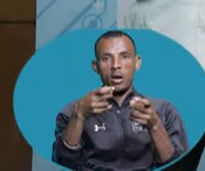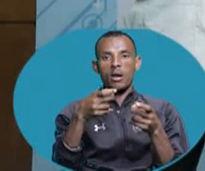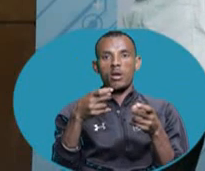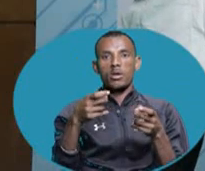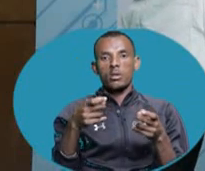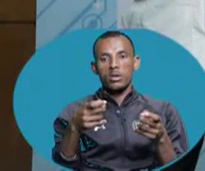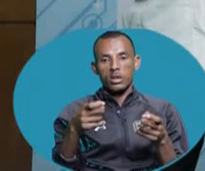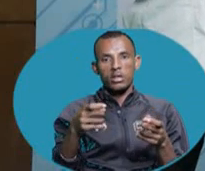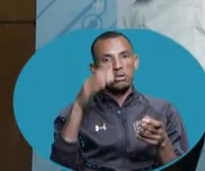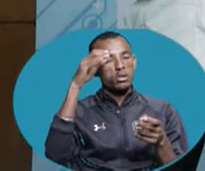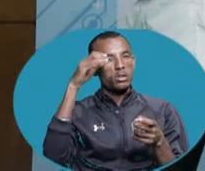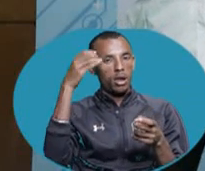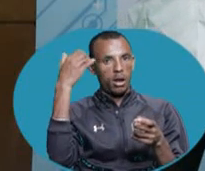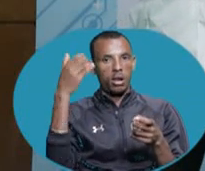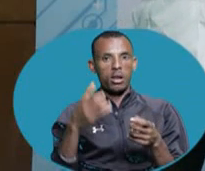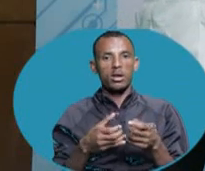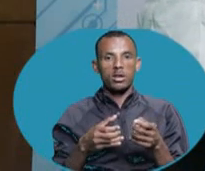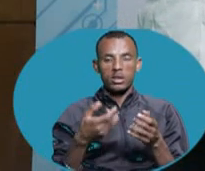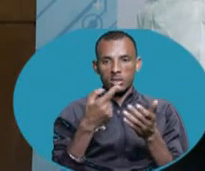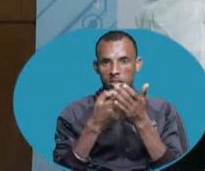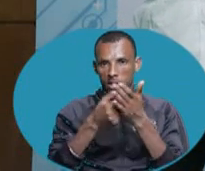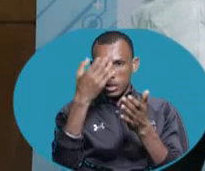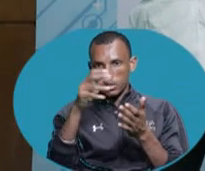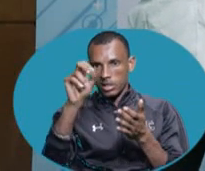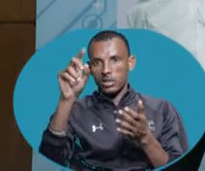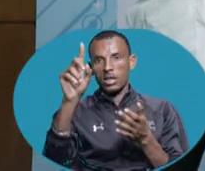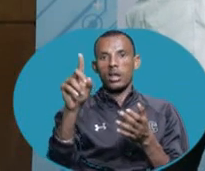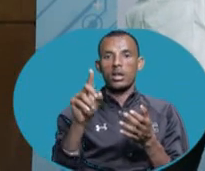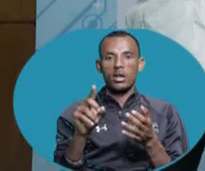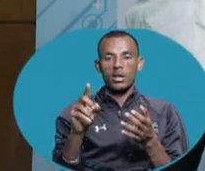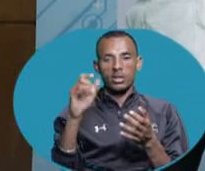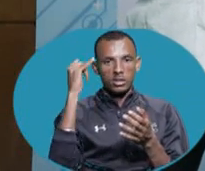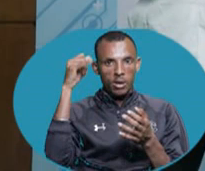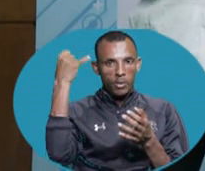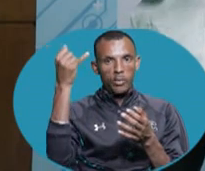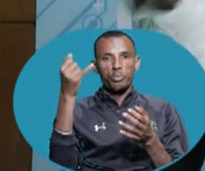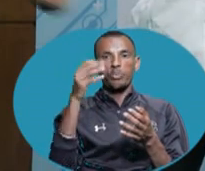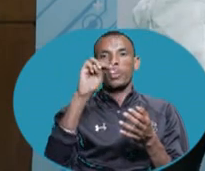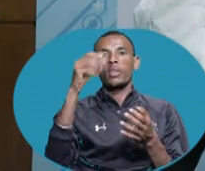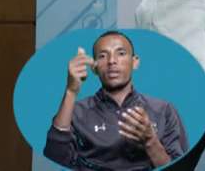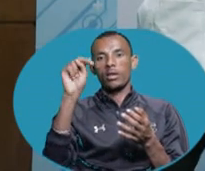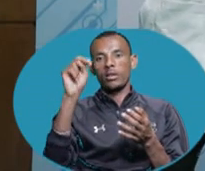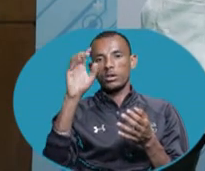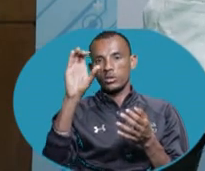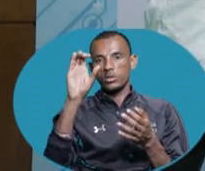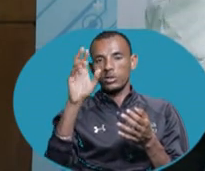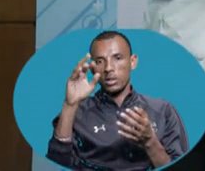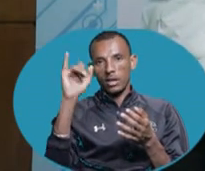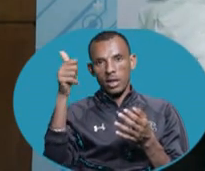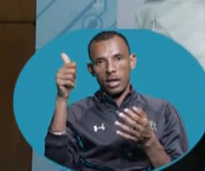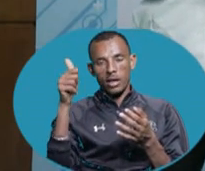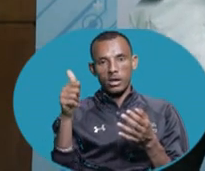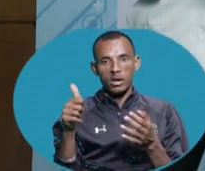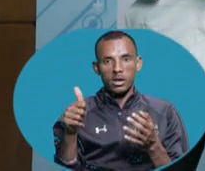the province of China. Since 1931, Japan conquered Manchuria. The Sino-Japan War was